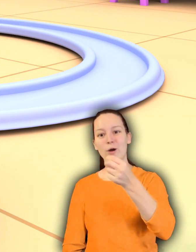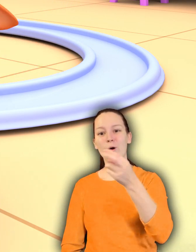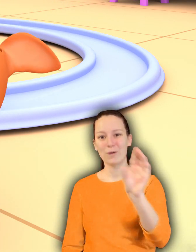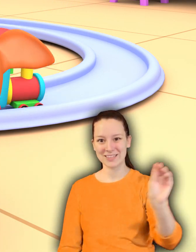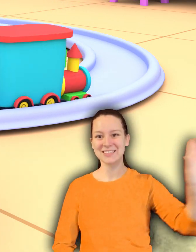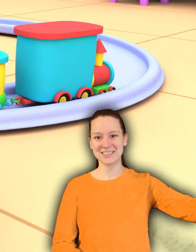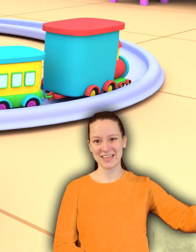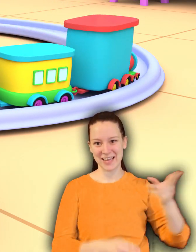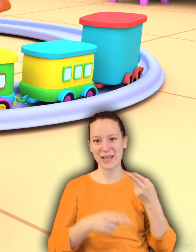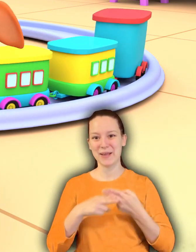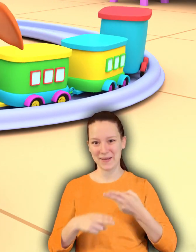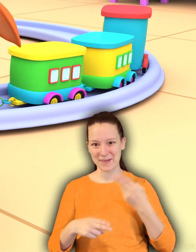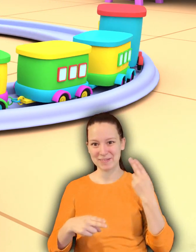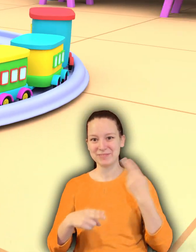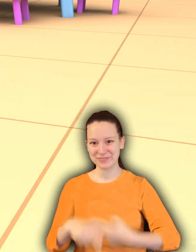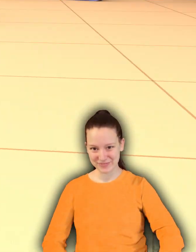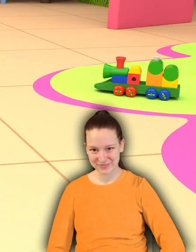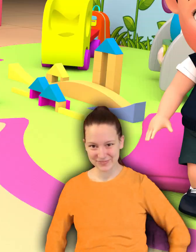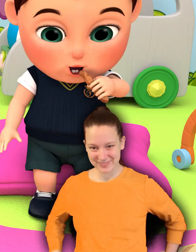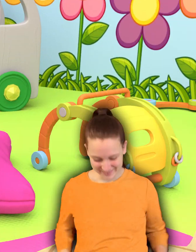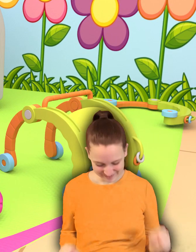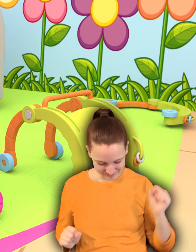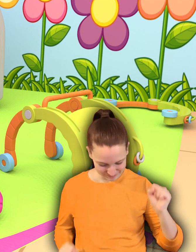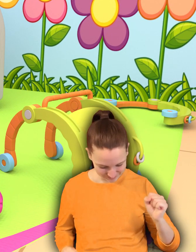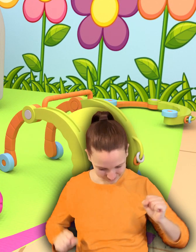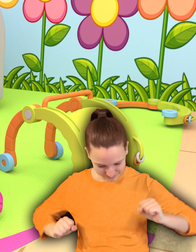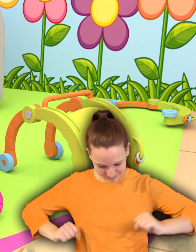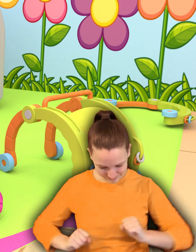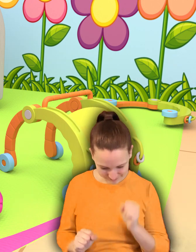and Bingo was his name-o